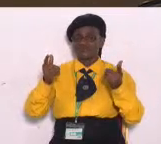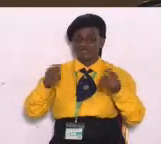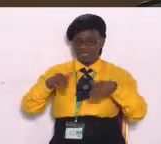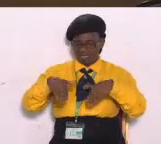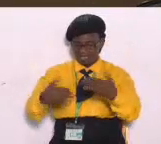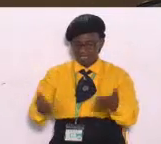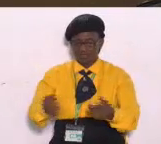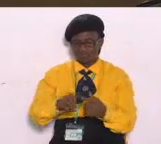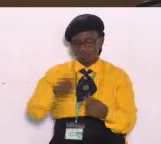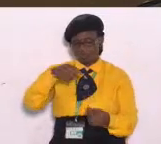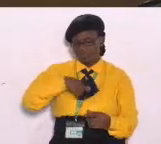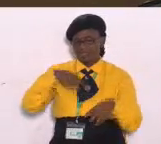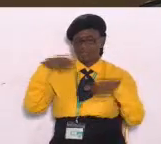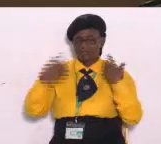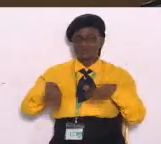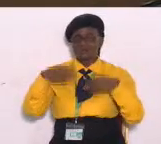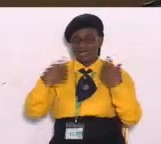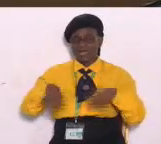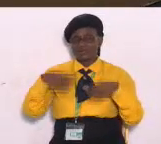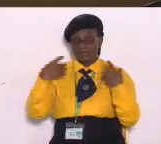give to me abundantly.